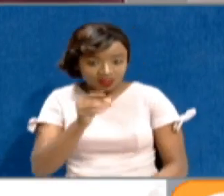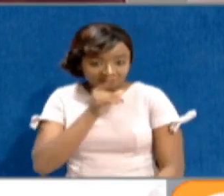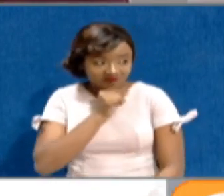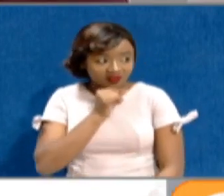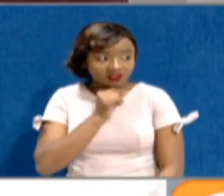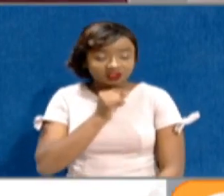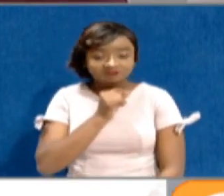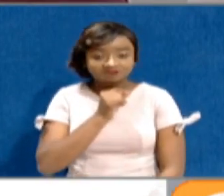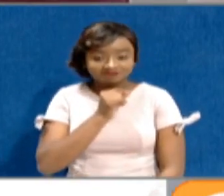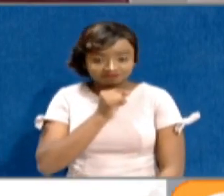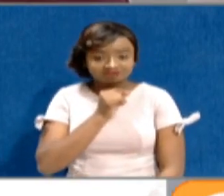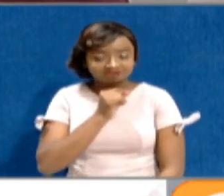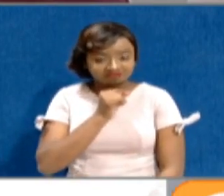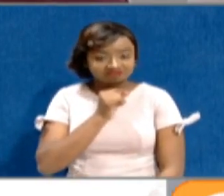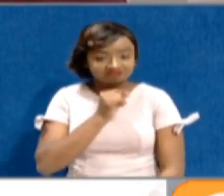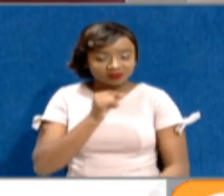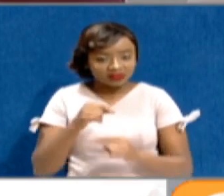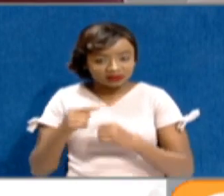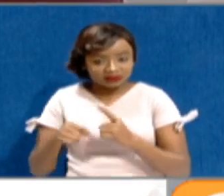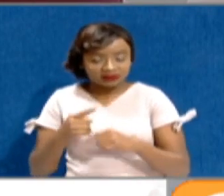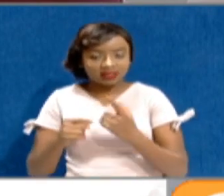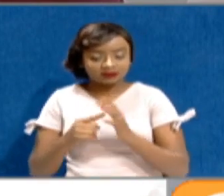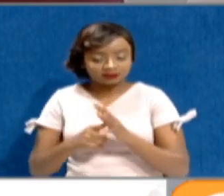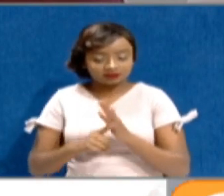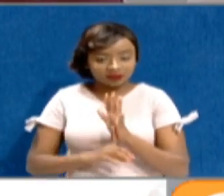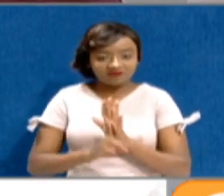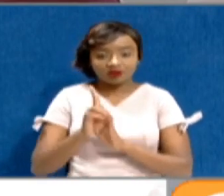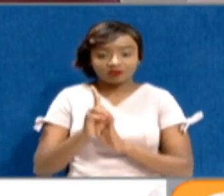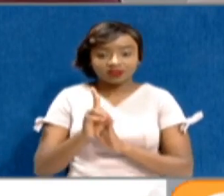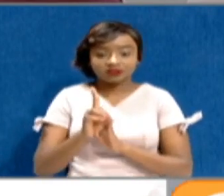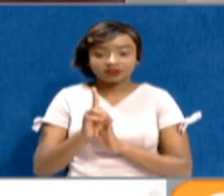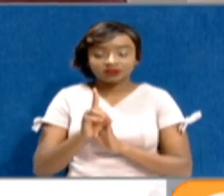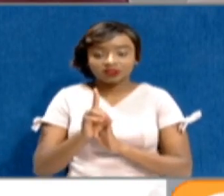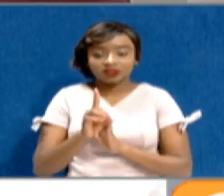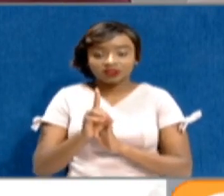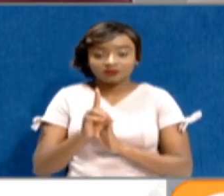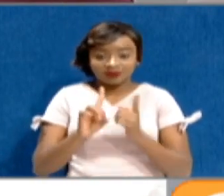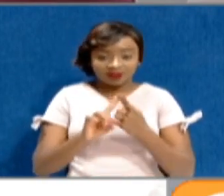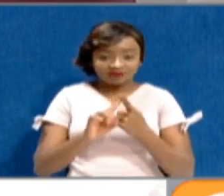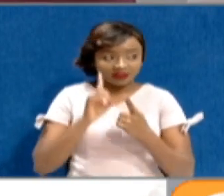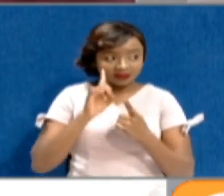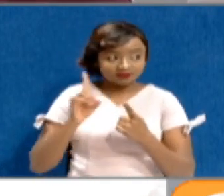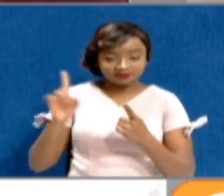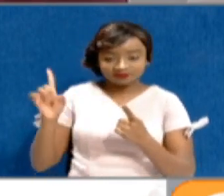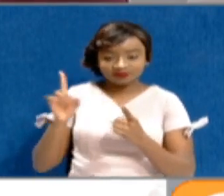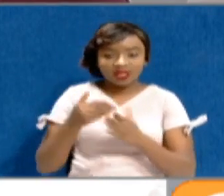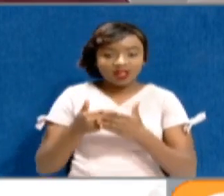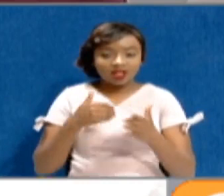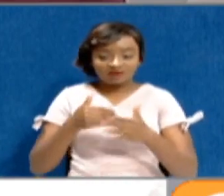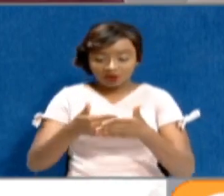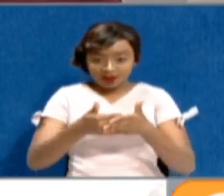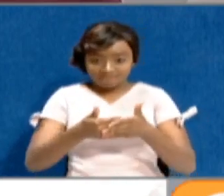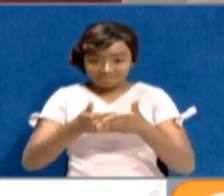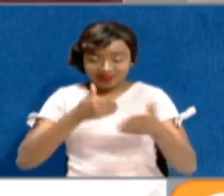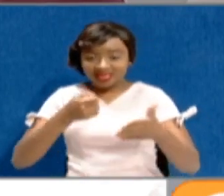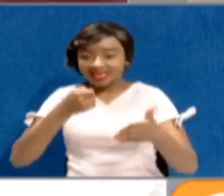done that, you begin the process of development. Now, the first stage is what is known as the preclinical stage. And at this point, you